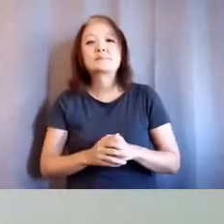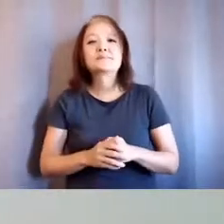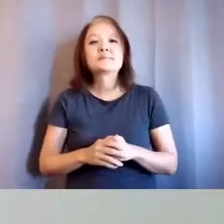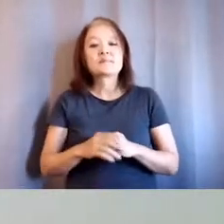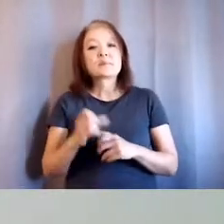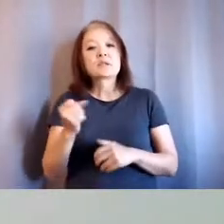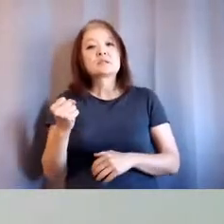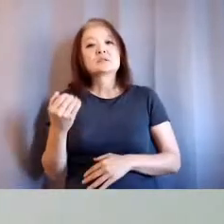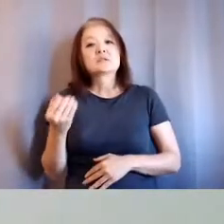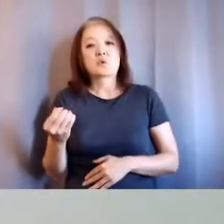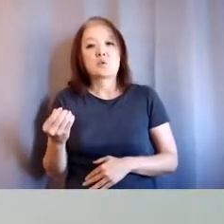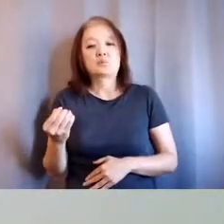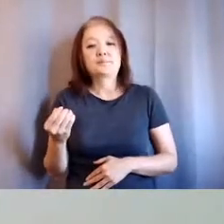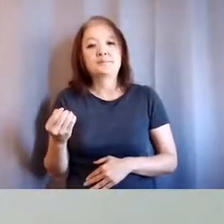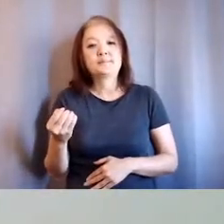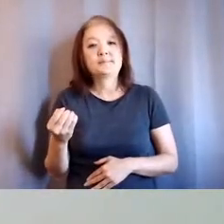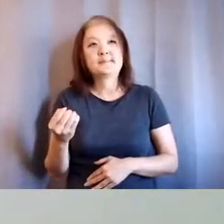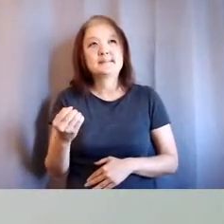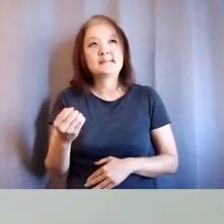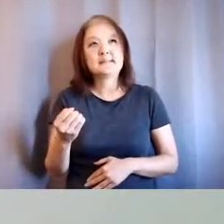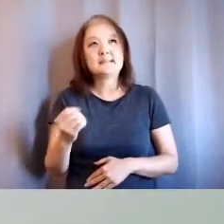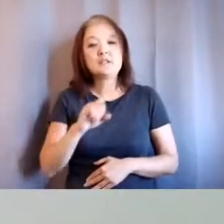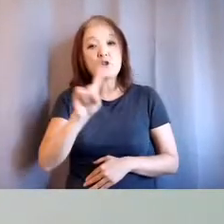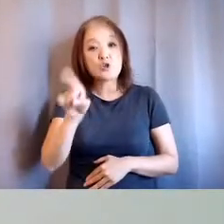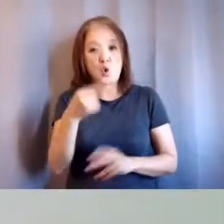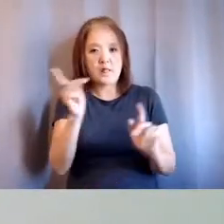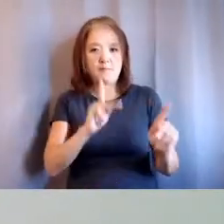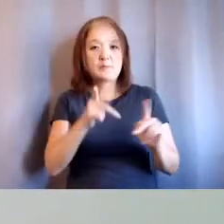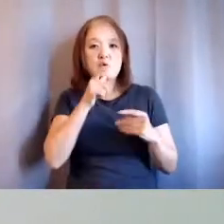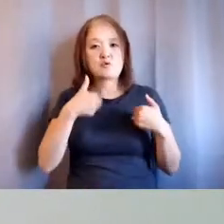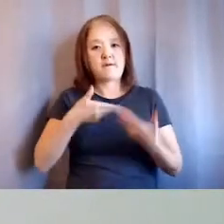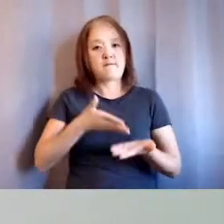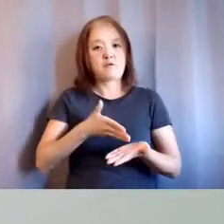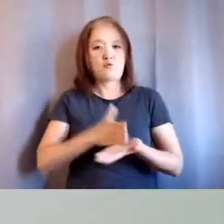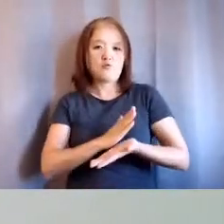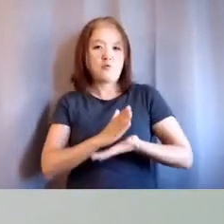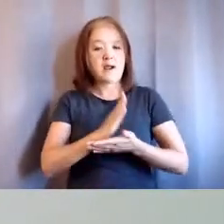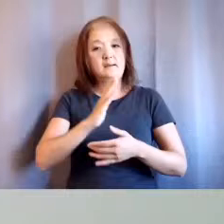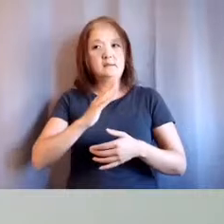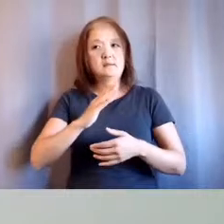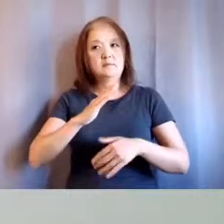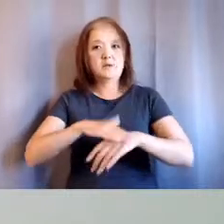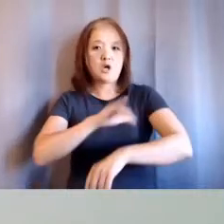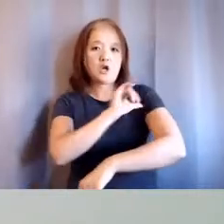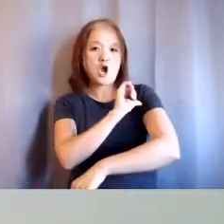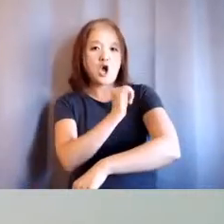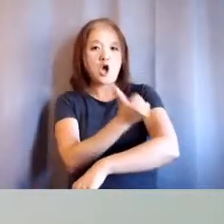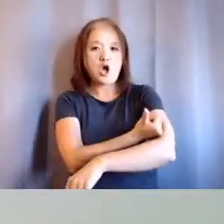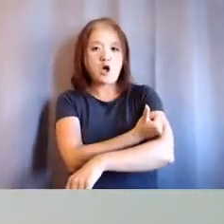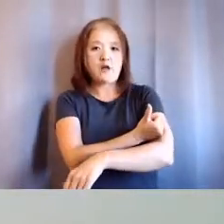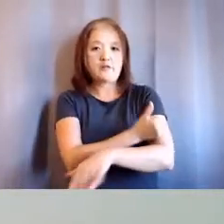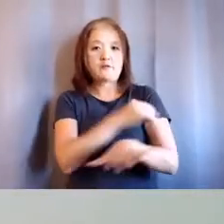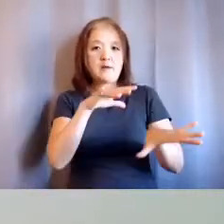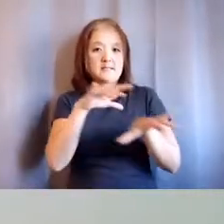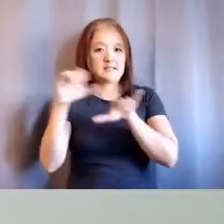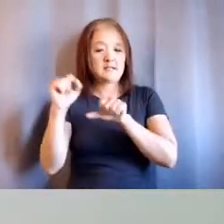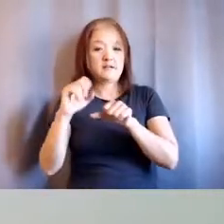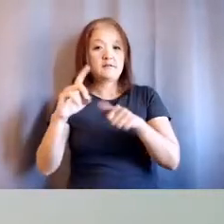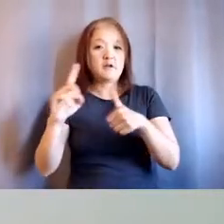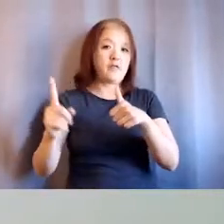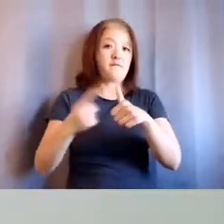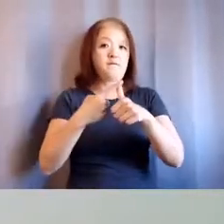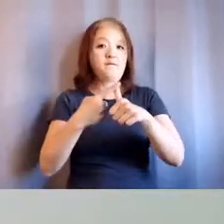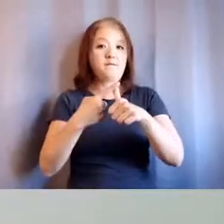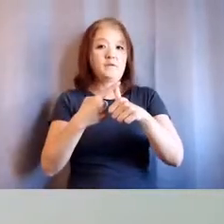the only folks who have the right to be on an authorized leave on the first workday of